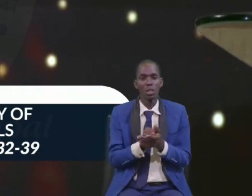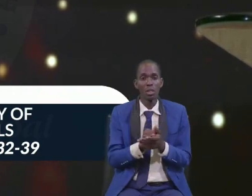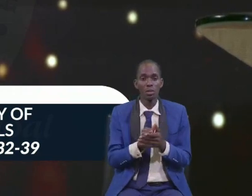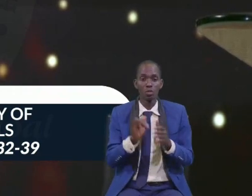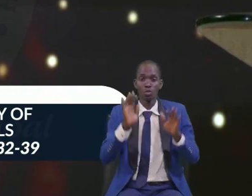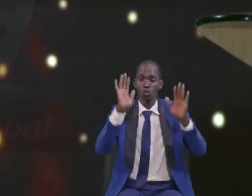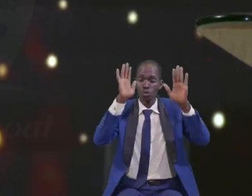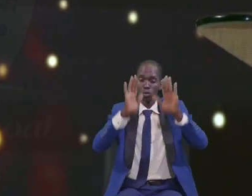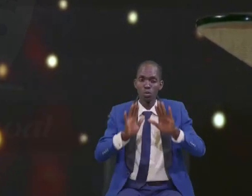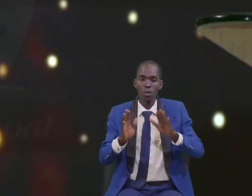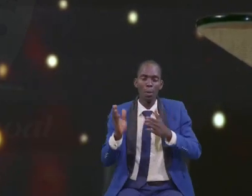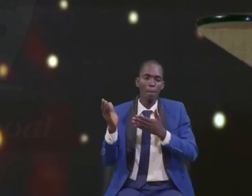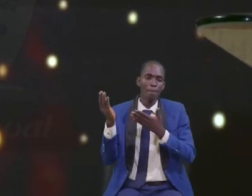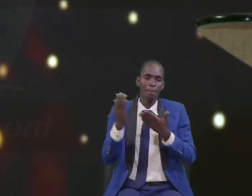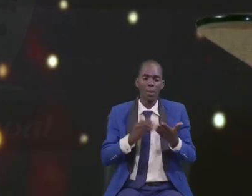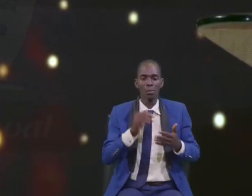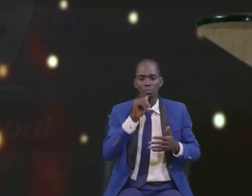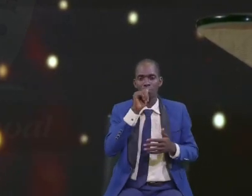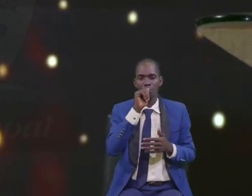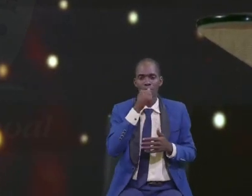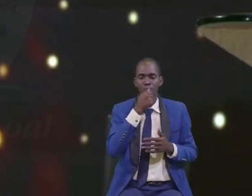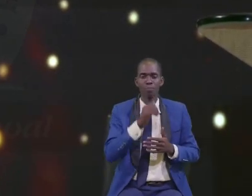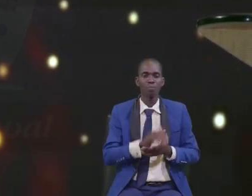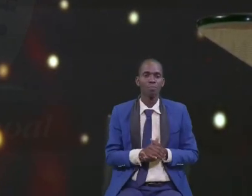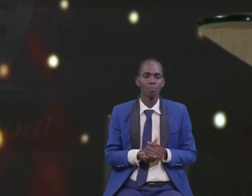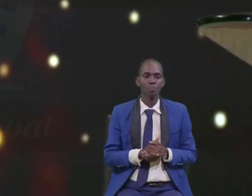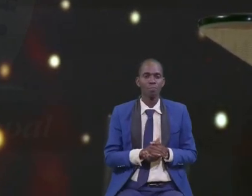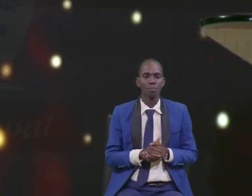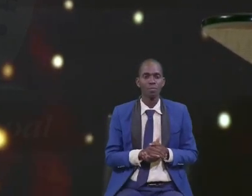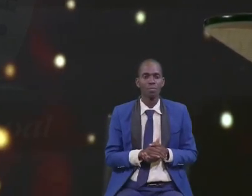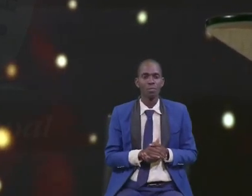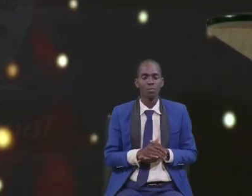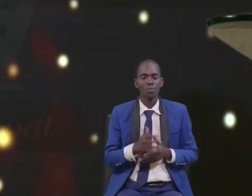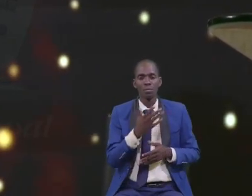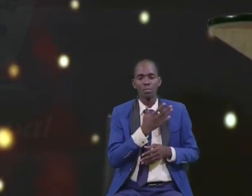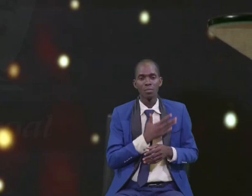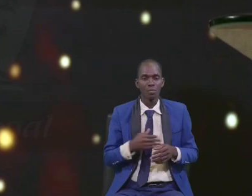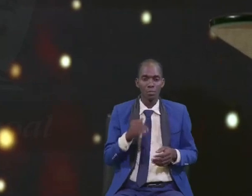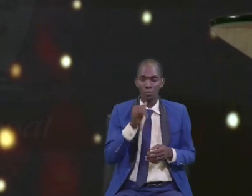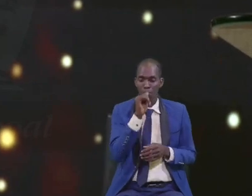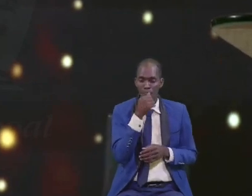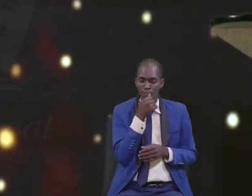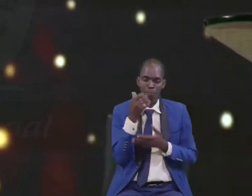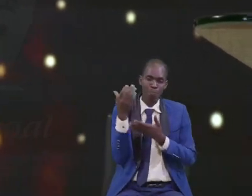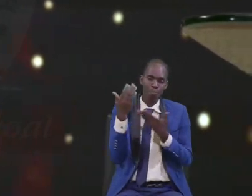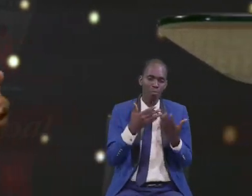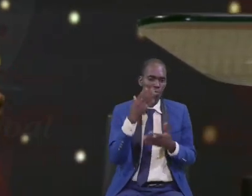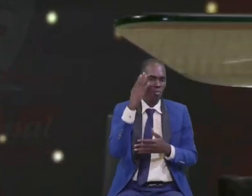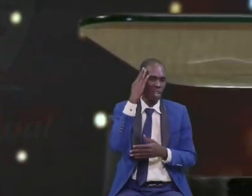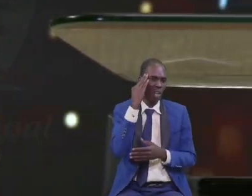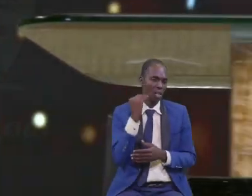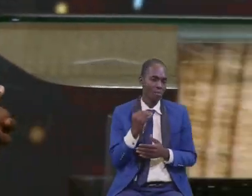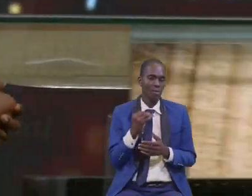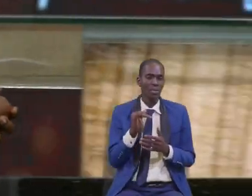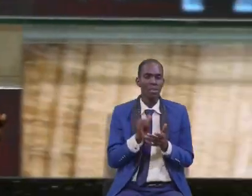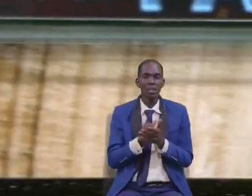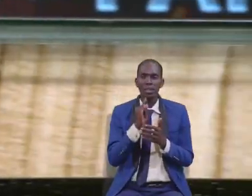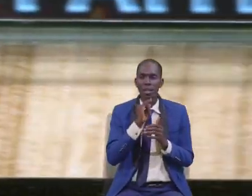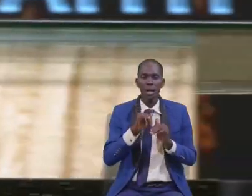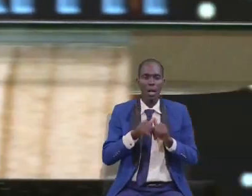patience. Look at verse 4. In verse 4, it says, and patience, experience. It says, that's how we